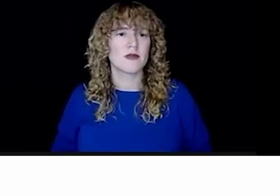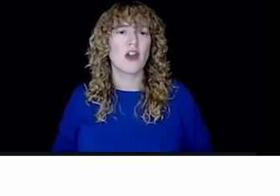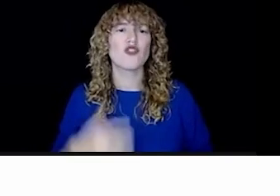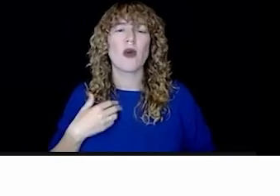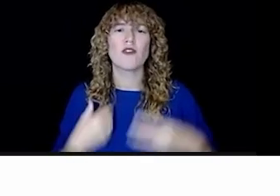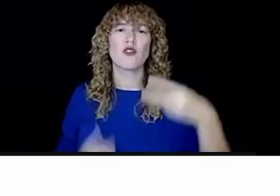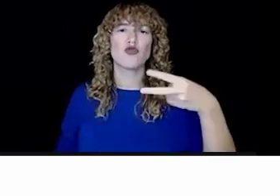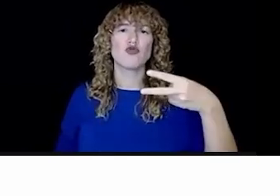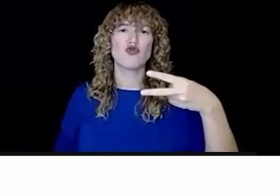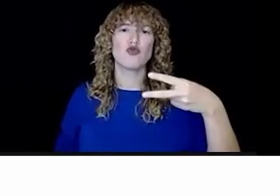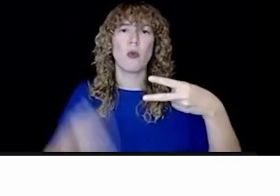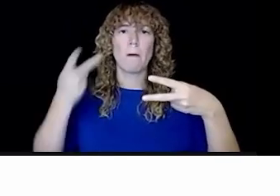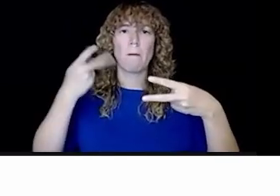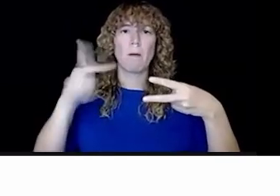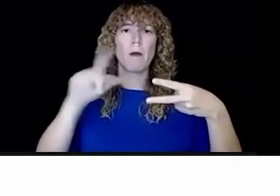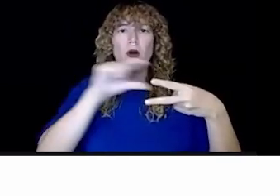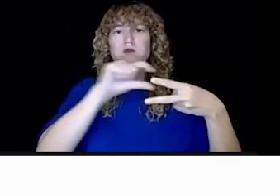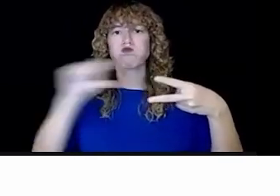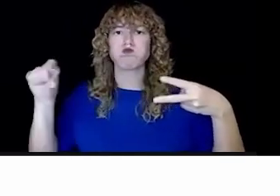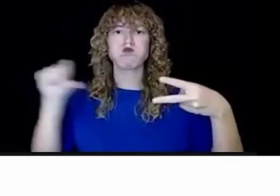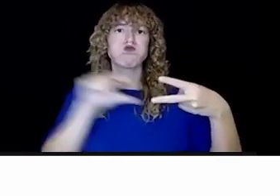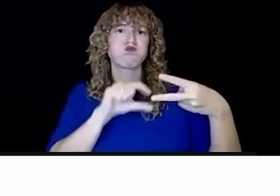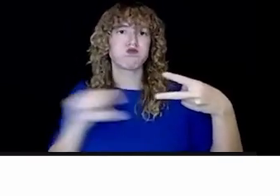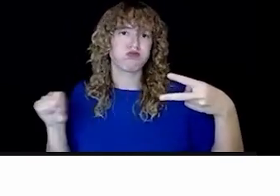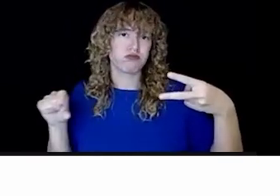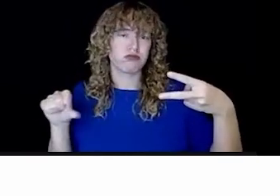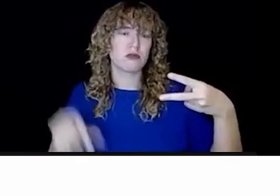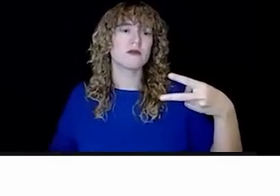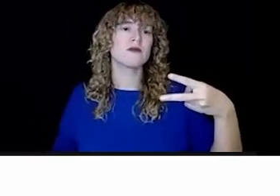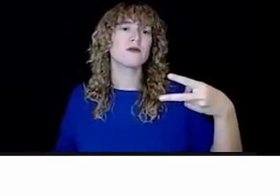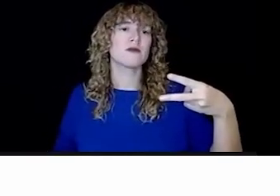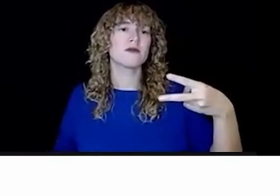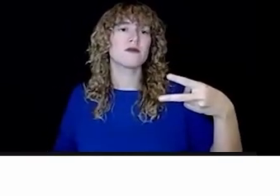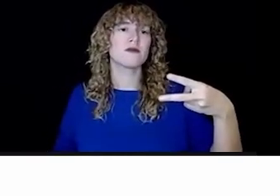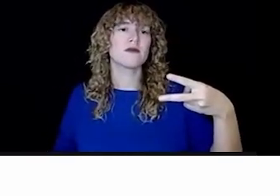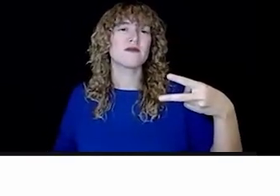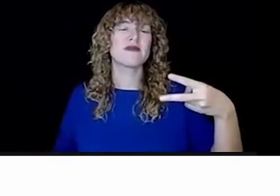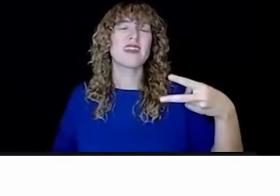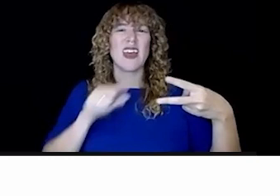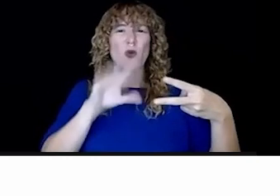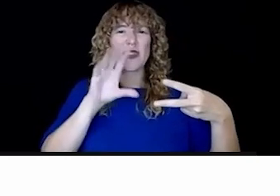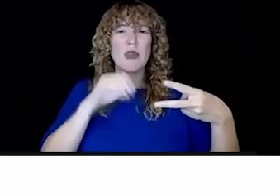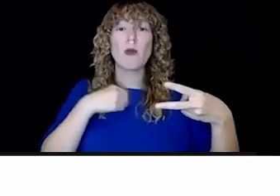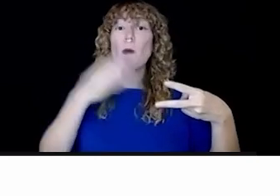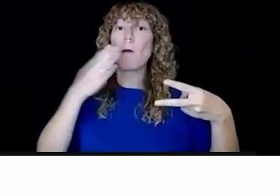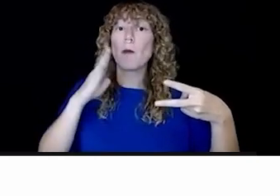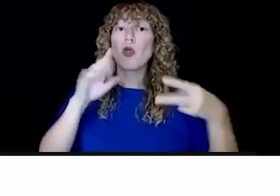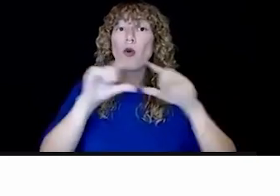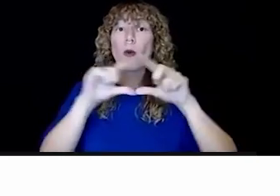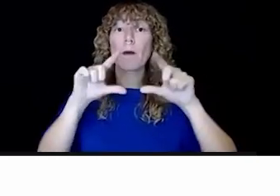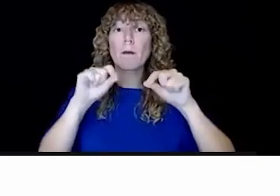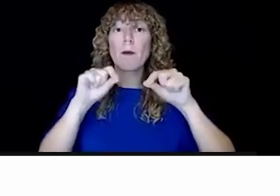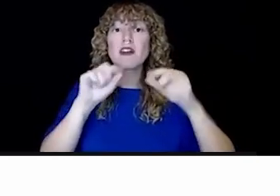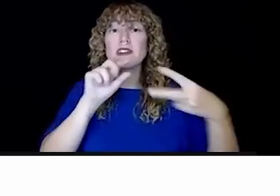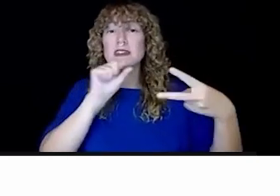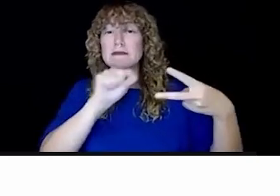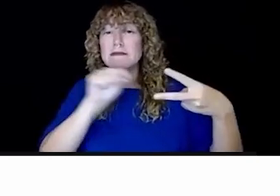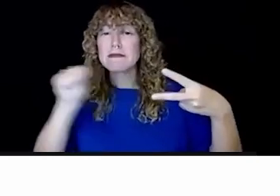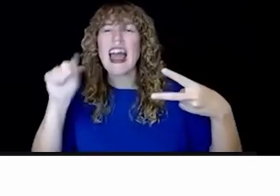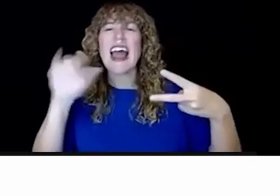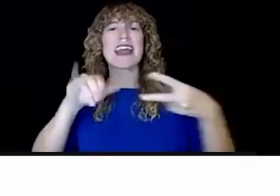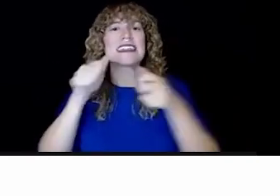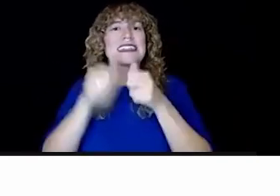boxes, and then within the purple boxes are smaller blue boxes that represent the sub-projects for each of those